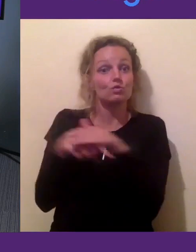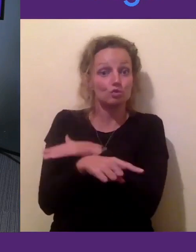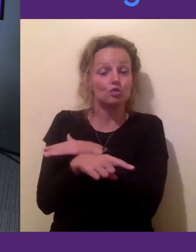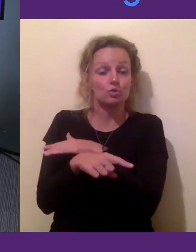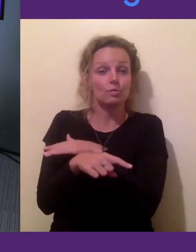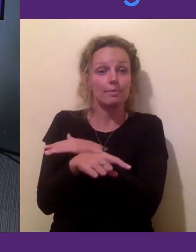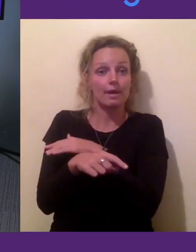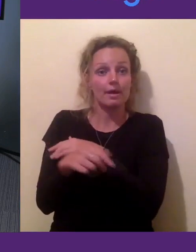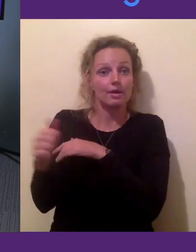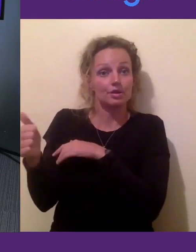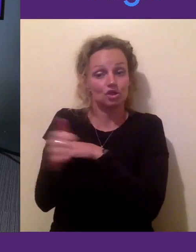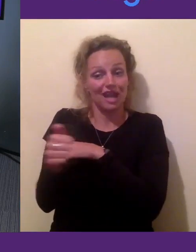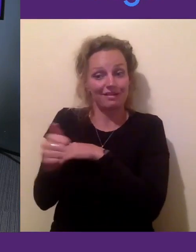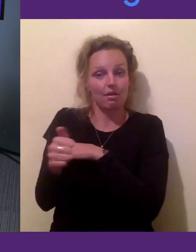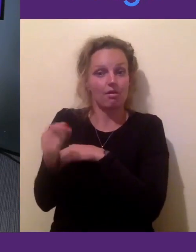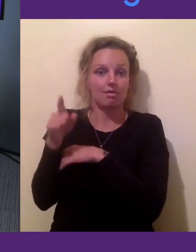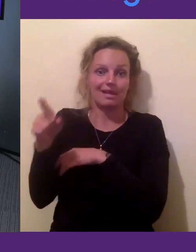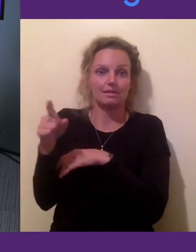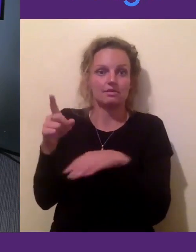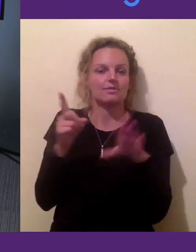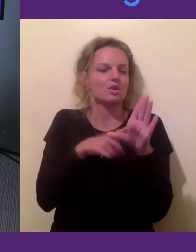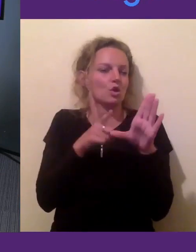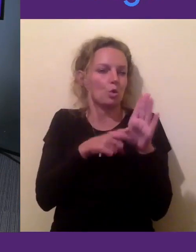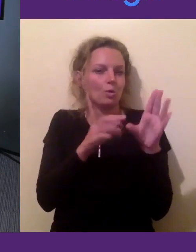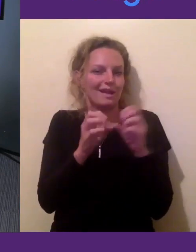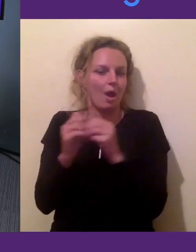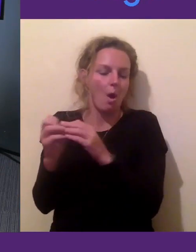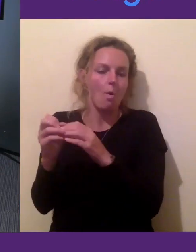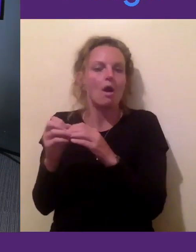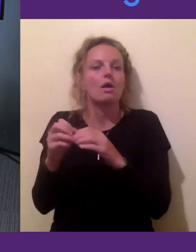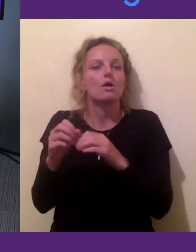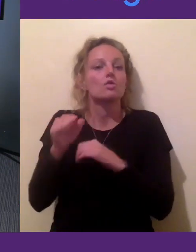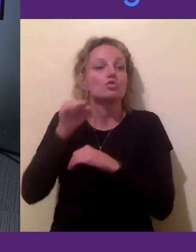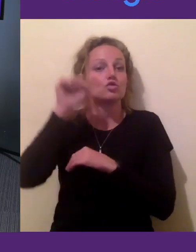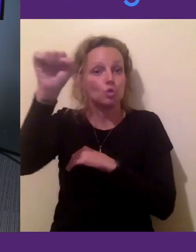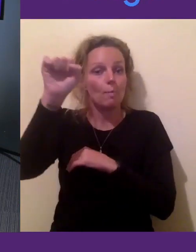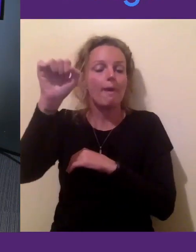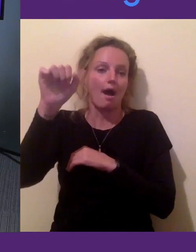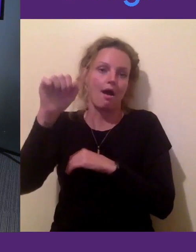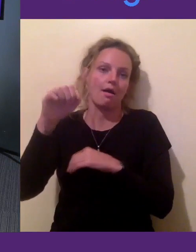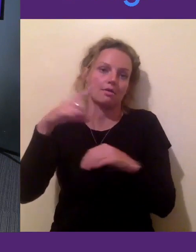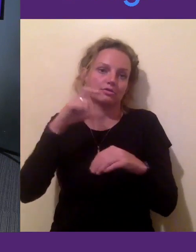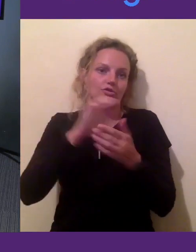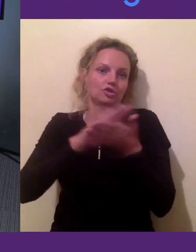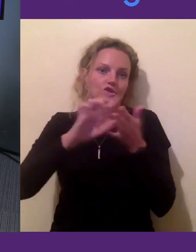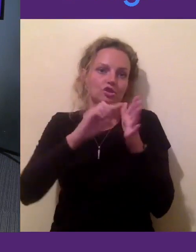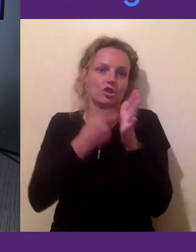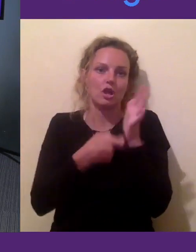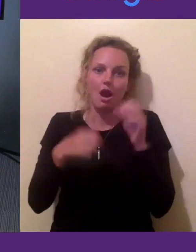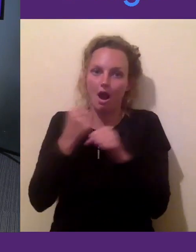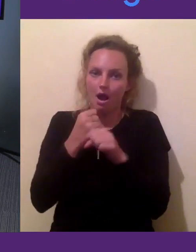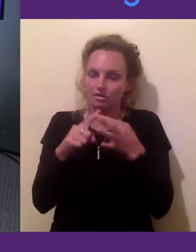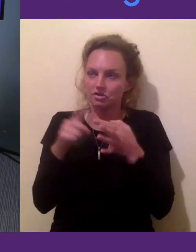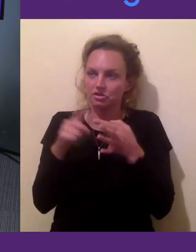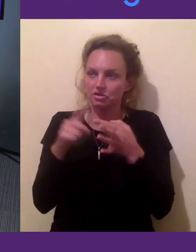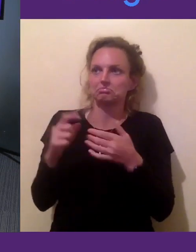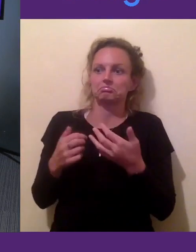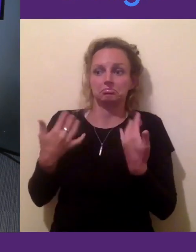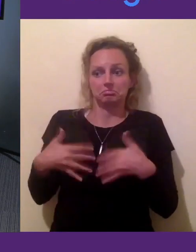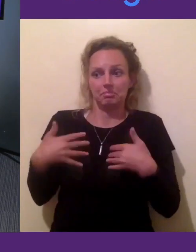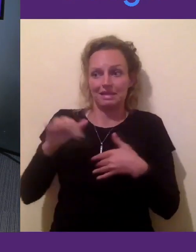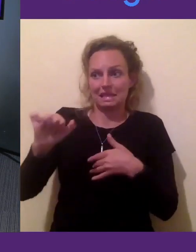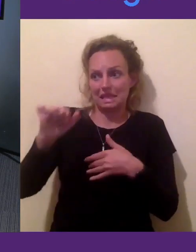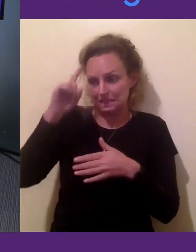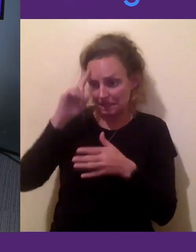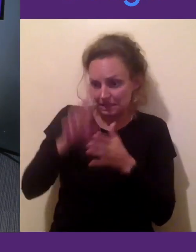that, but it's just incredible to look at what he brings in terms of sensibility, haptics,